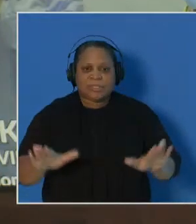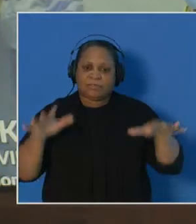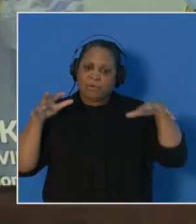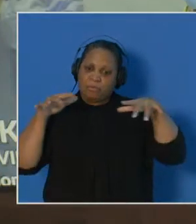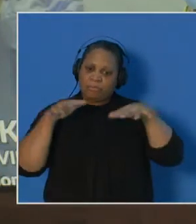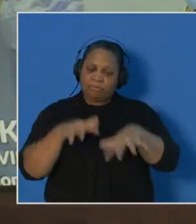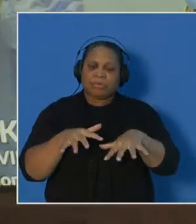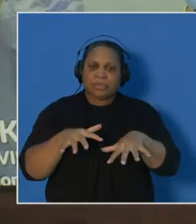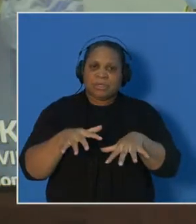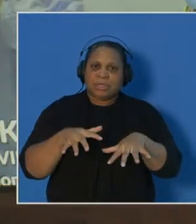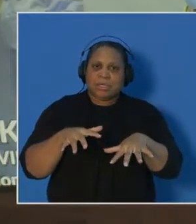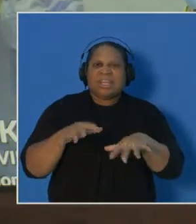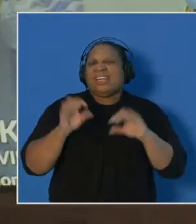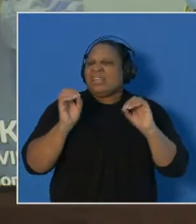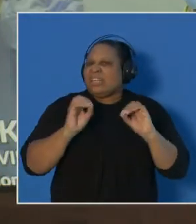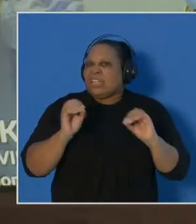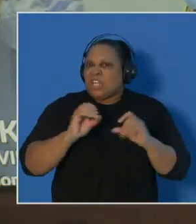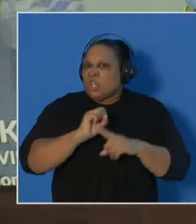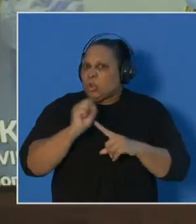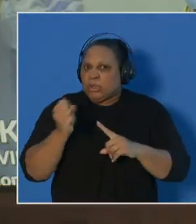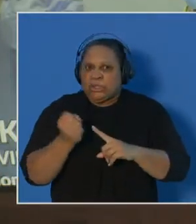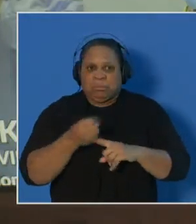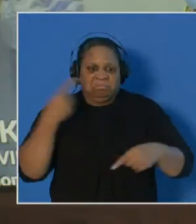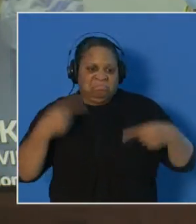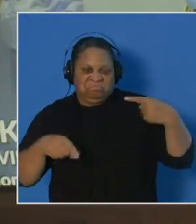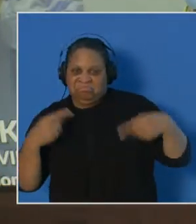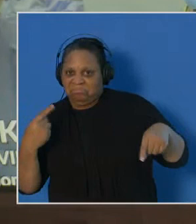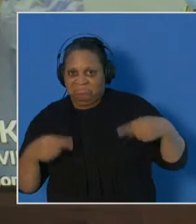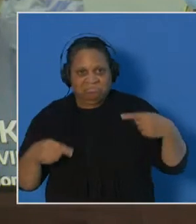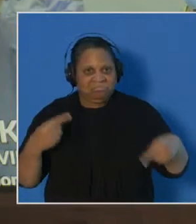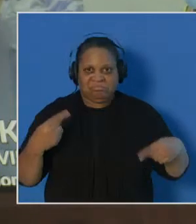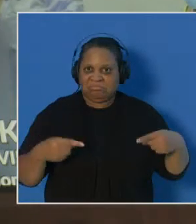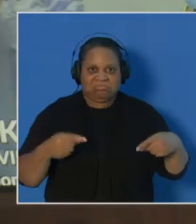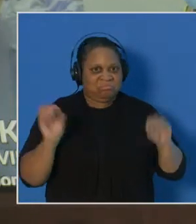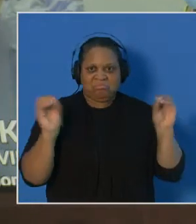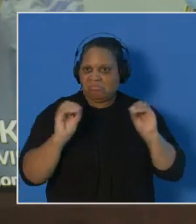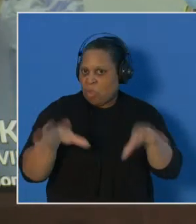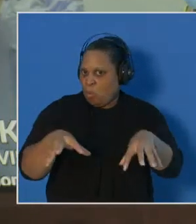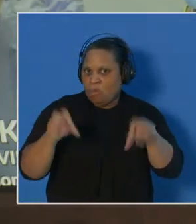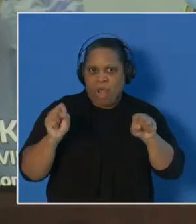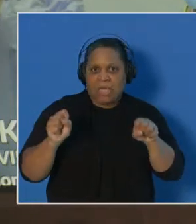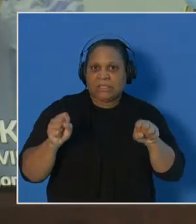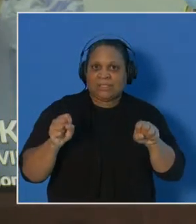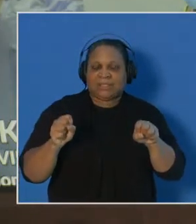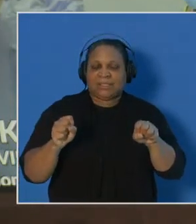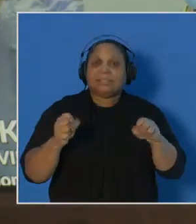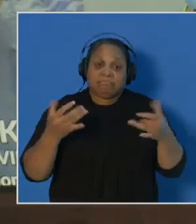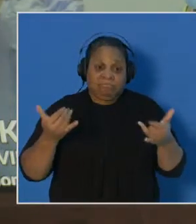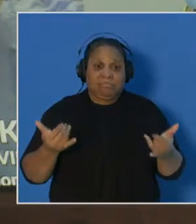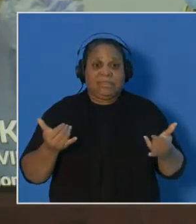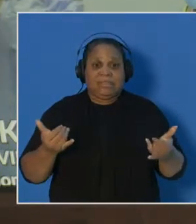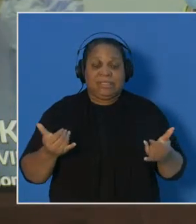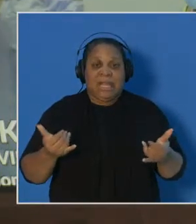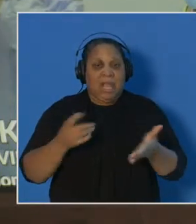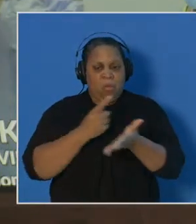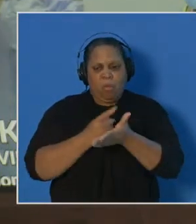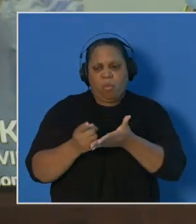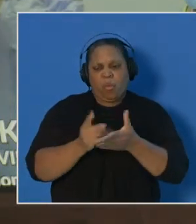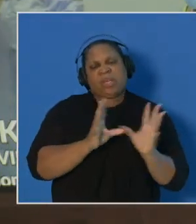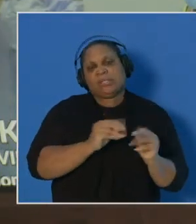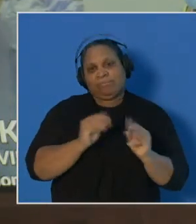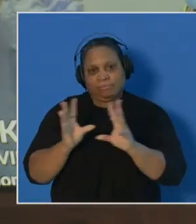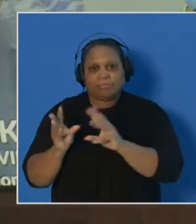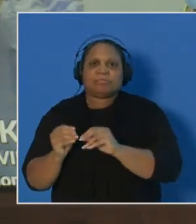engagement, there were no instances of disorder and there were no arrests made. Today, at my weekly briefing with